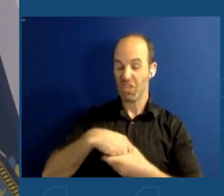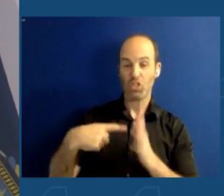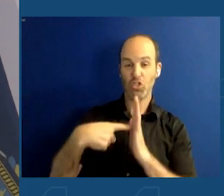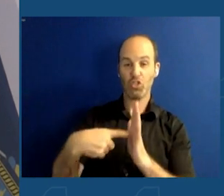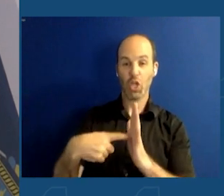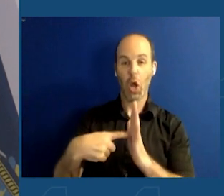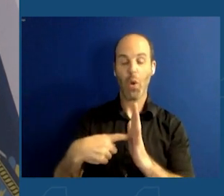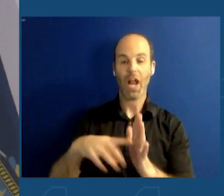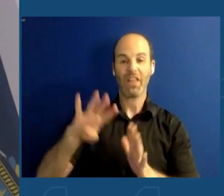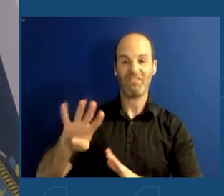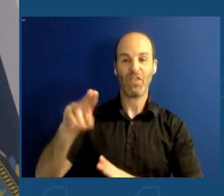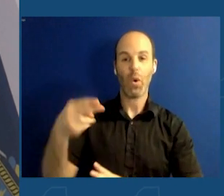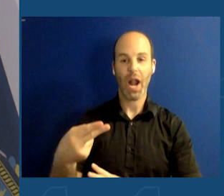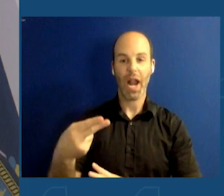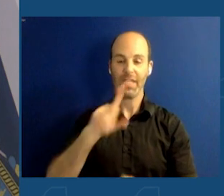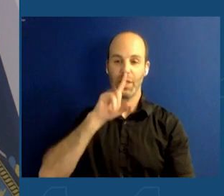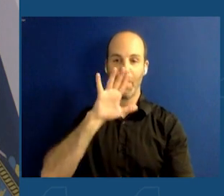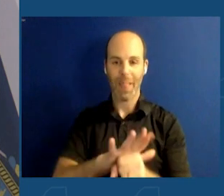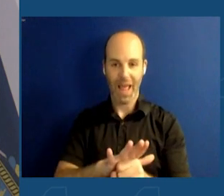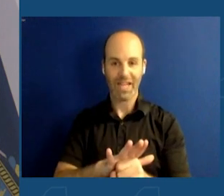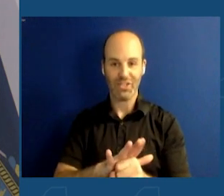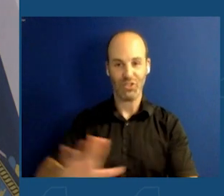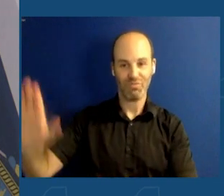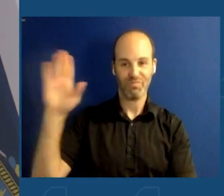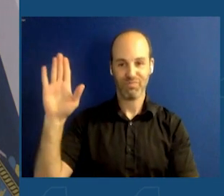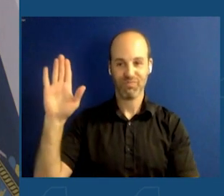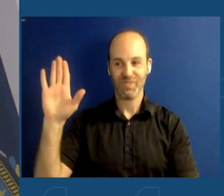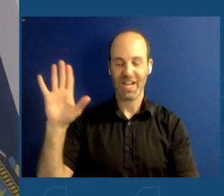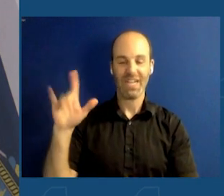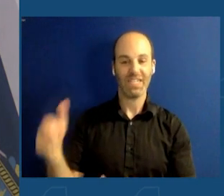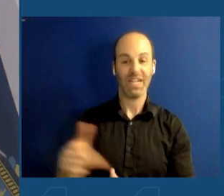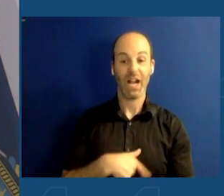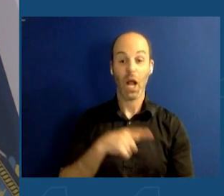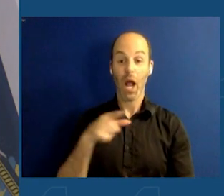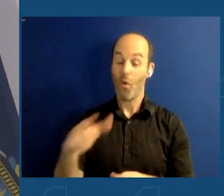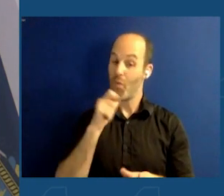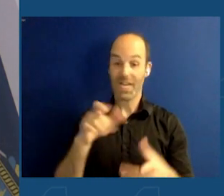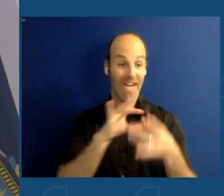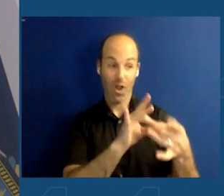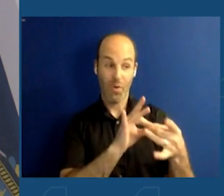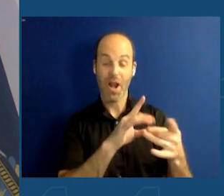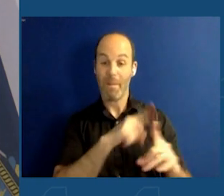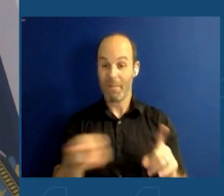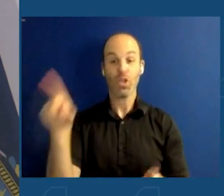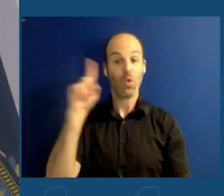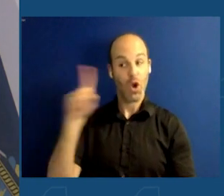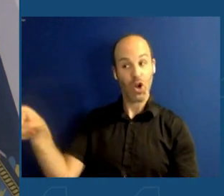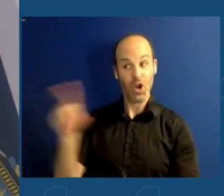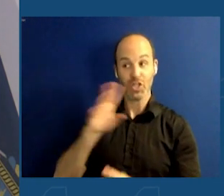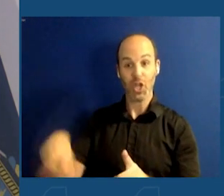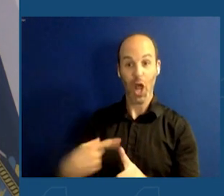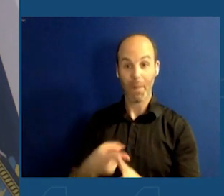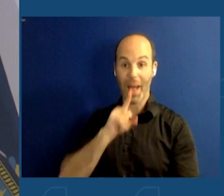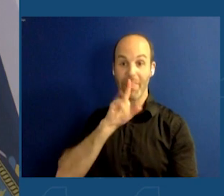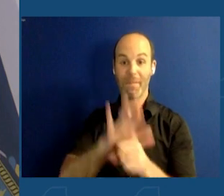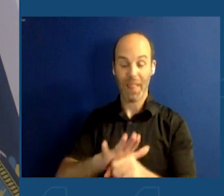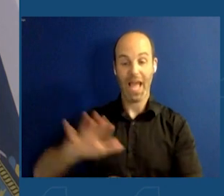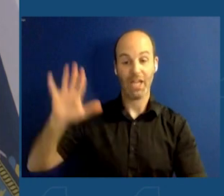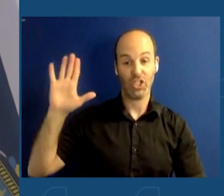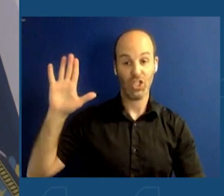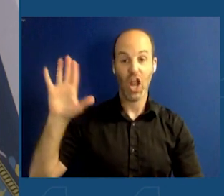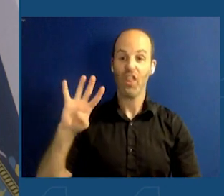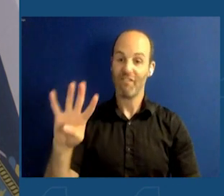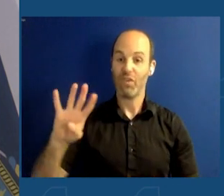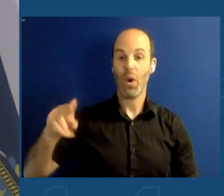Governor Hochul and I did not coordinate, but you heard her talk about the 4-H pledge. The 4-H's are in that